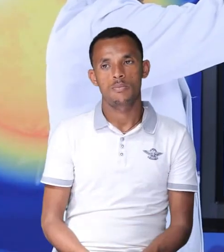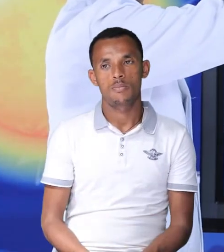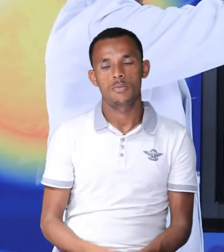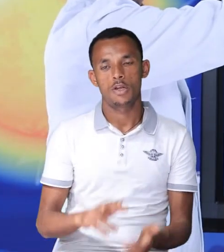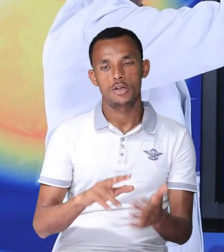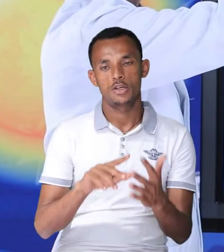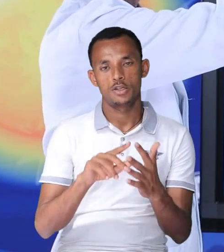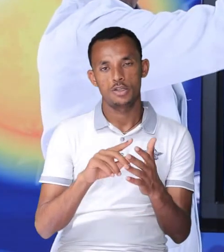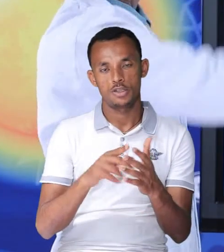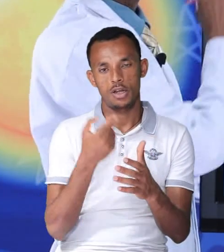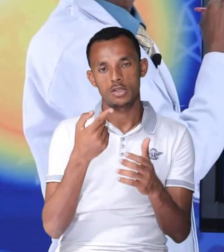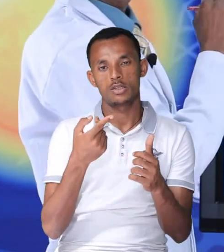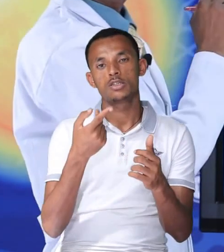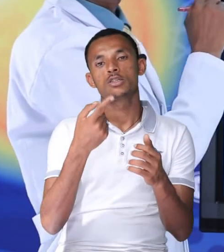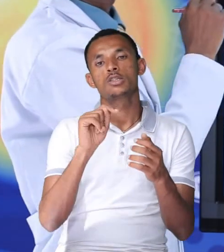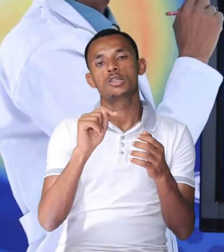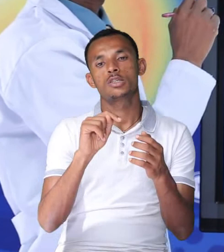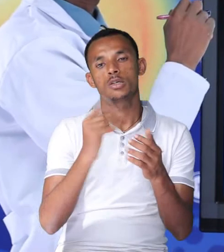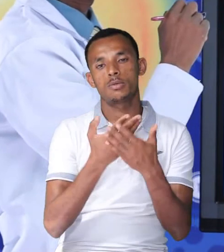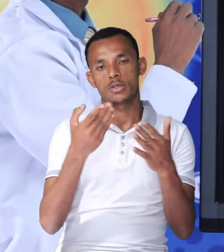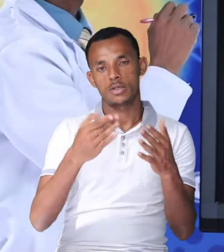Initially, the substance exists in solid state.